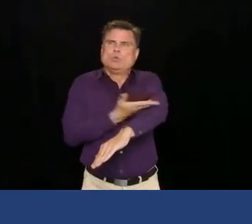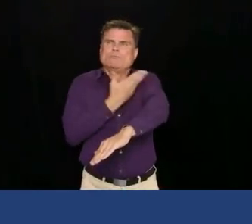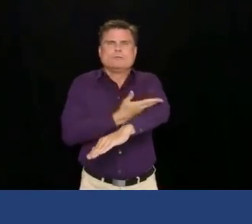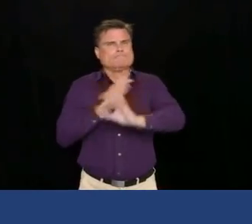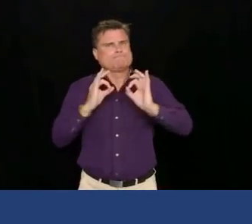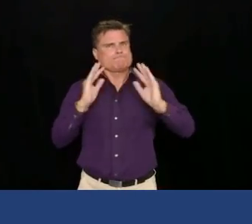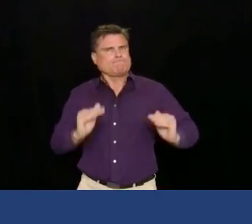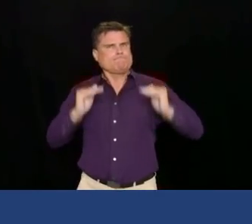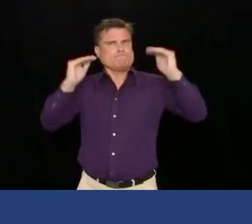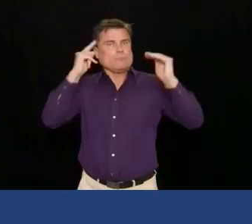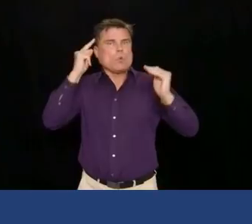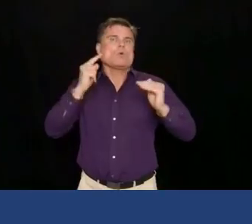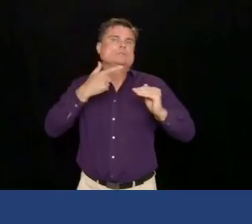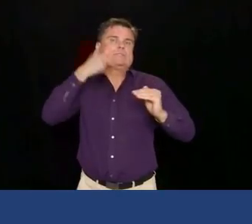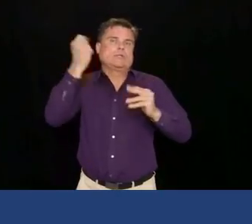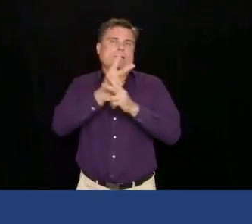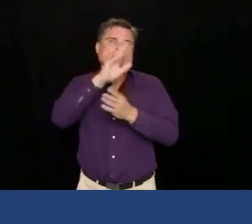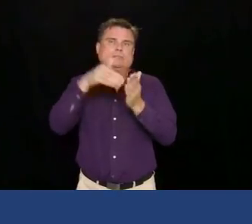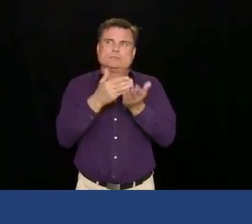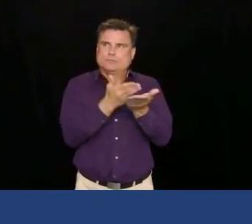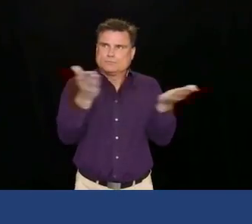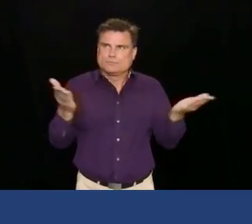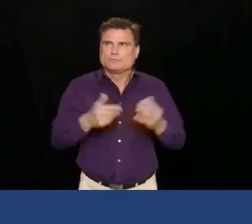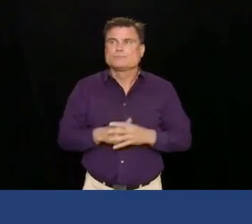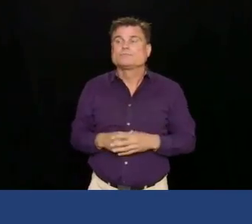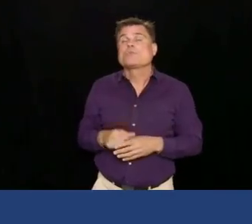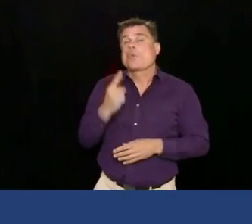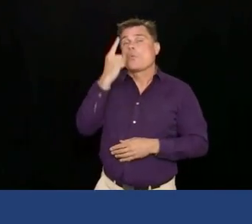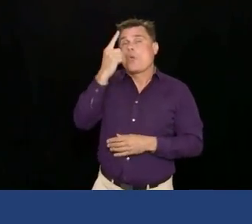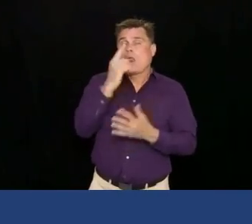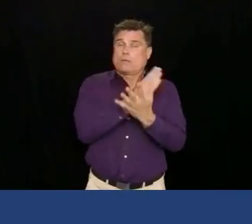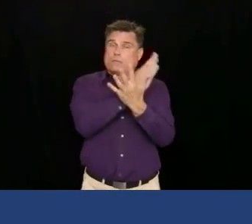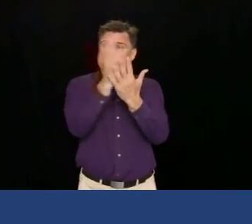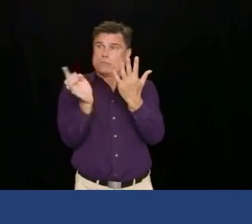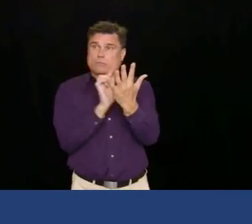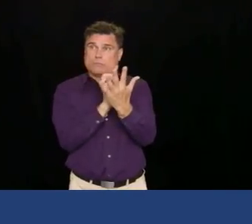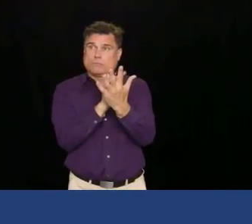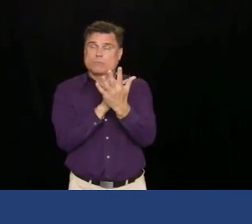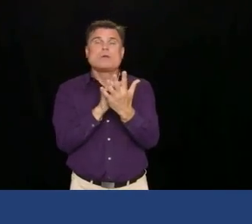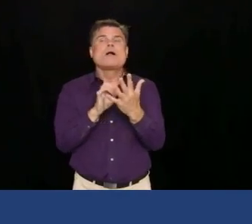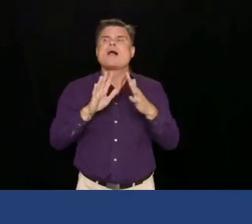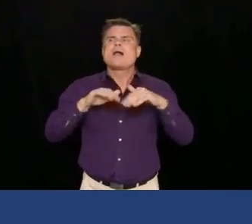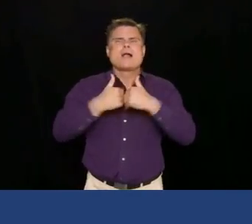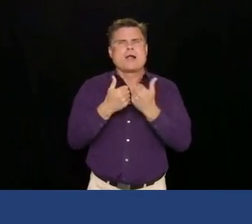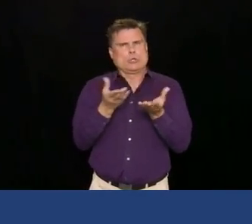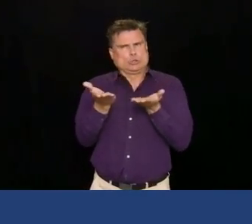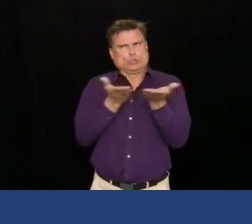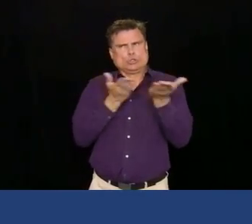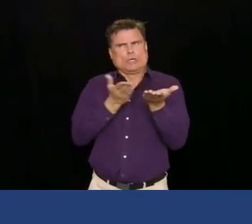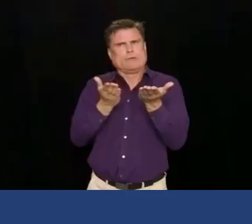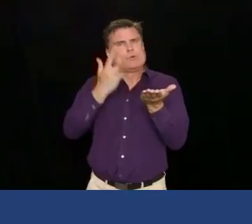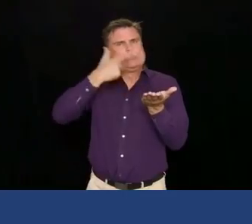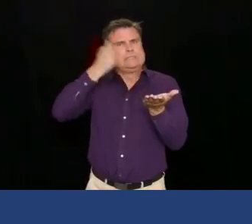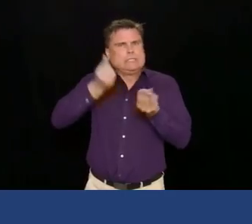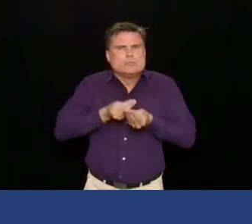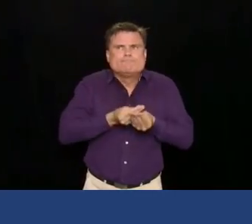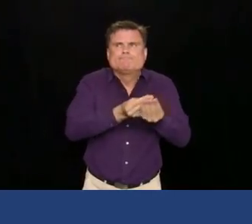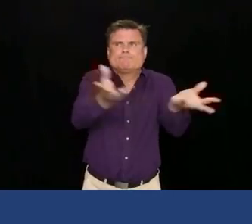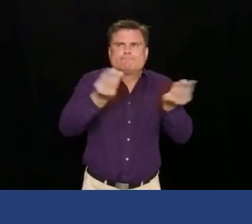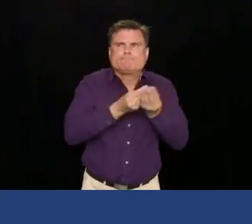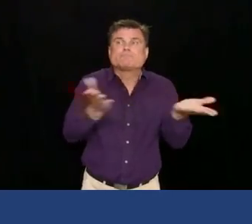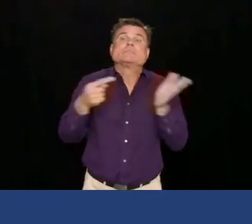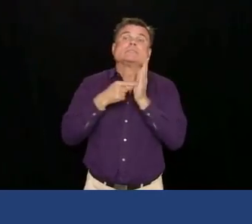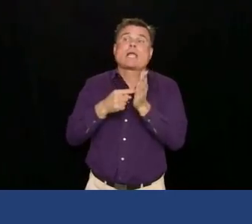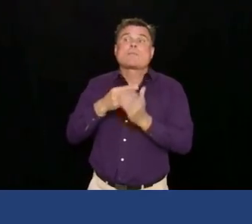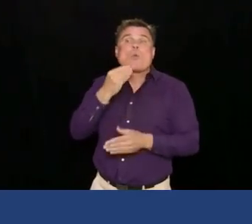Long-term care is a key component of the spectrum of services provided to seniors across Interior Health, and the services that also include